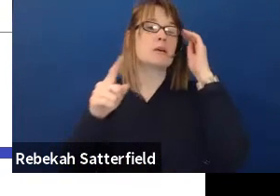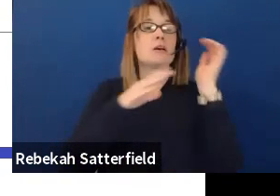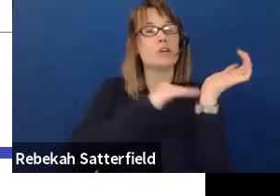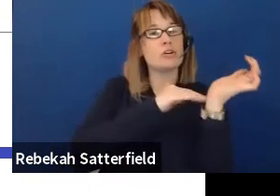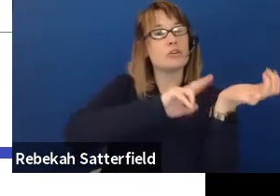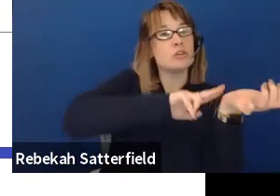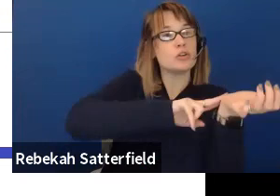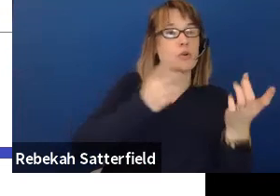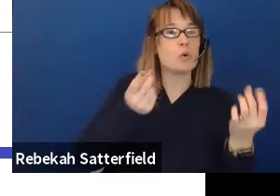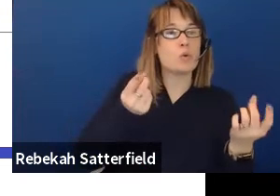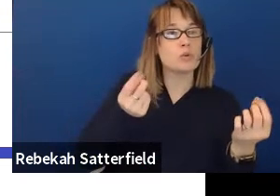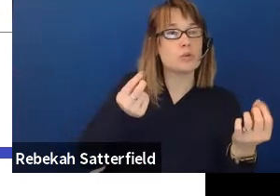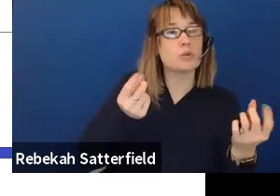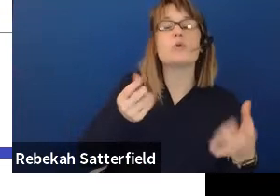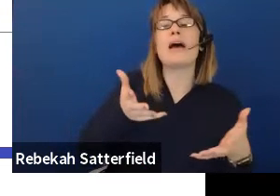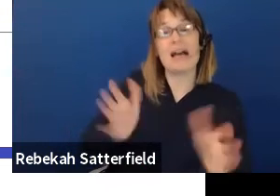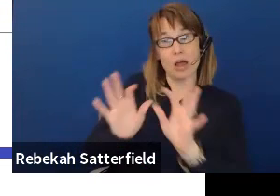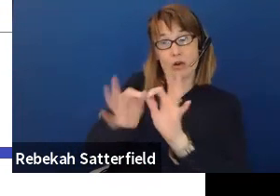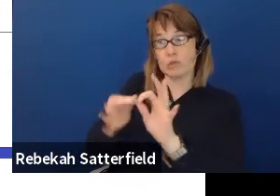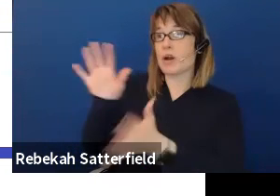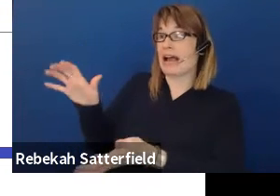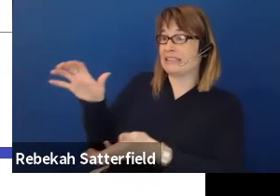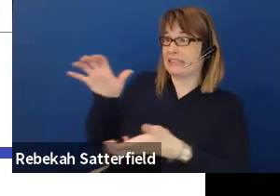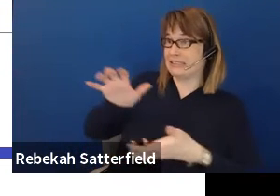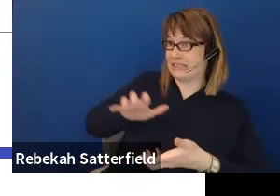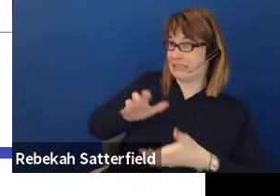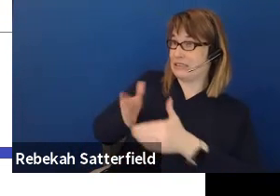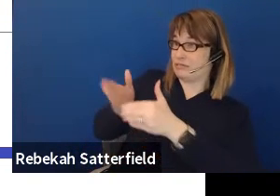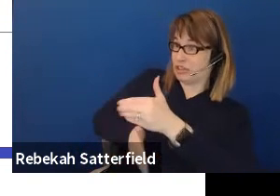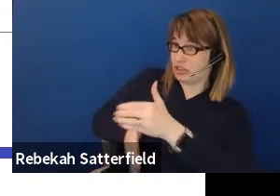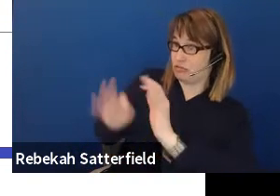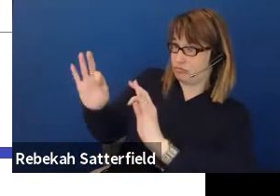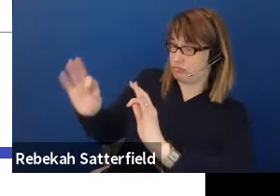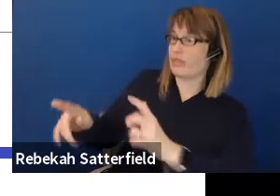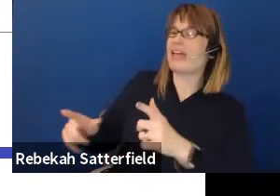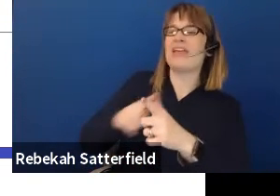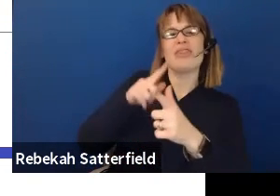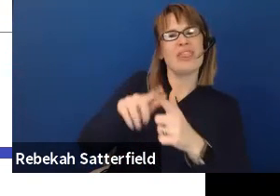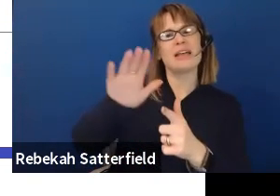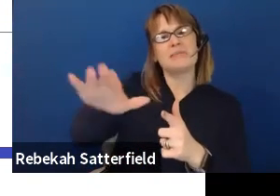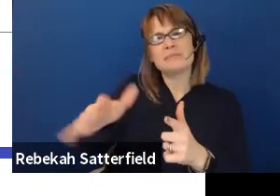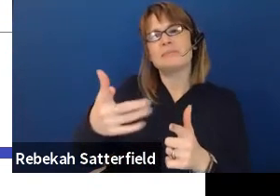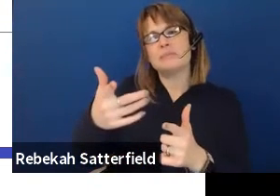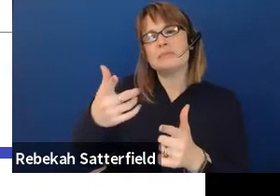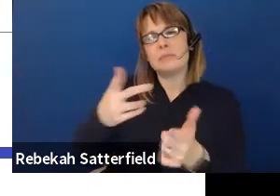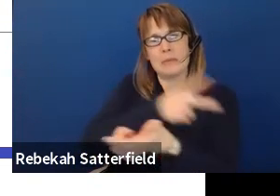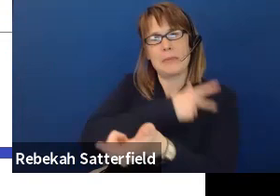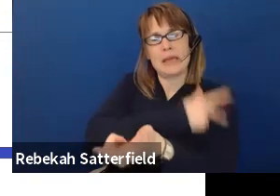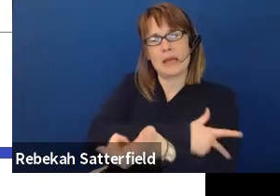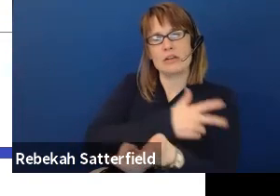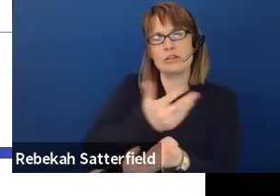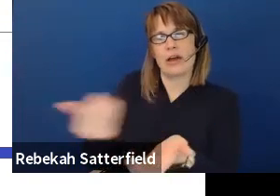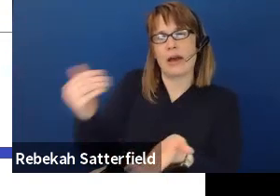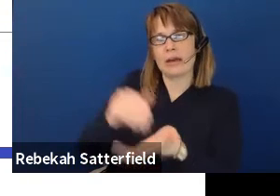can do is allow the interpreter to finish interpreting that story, but then direct the patient, the